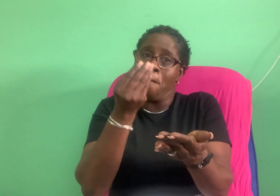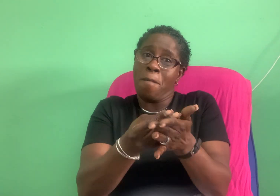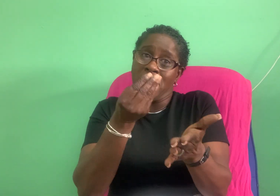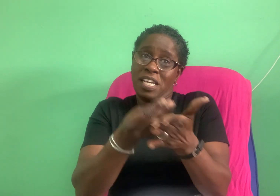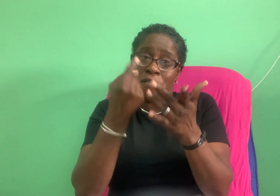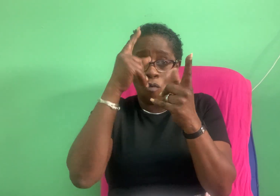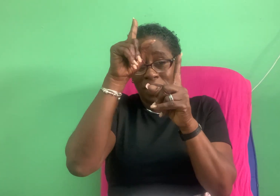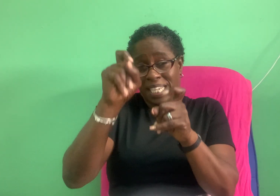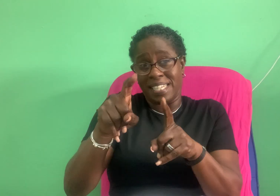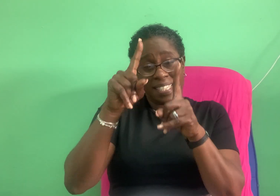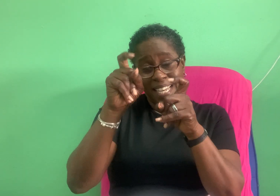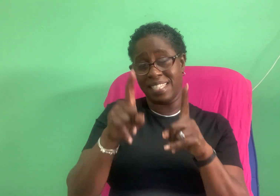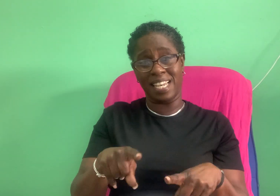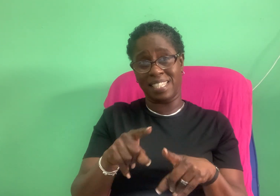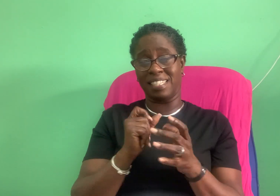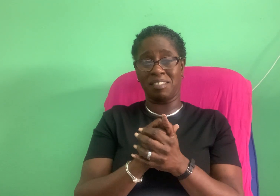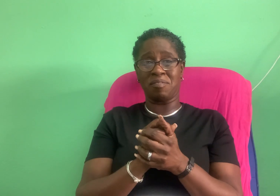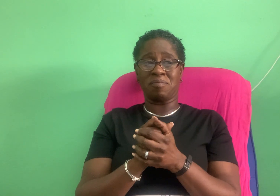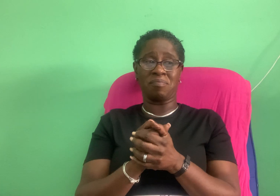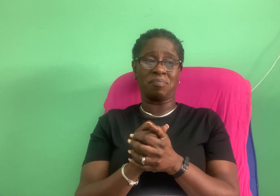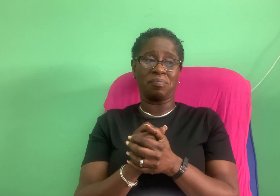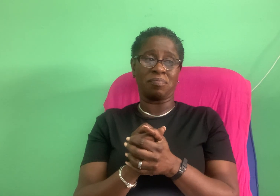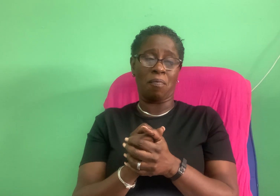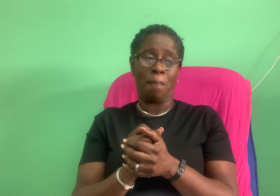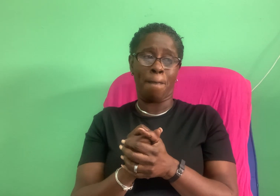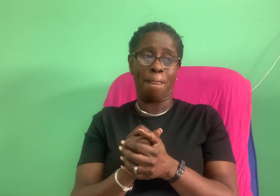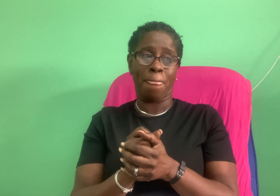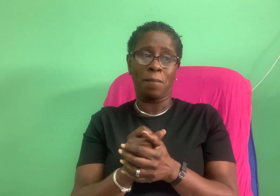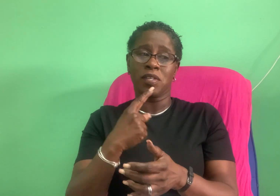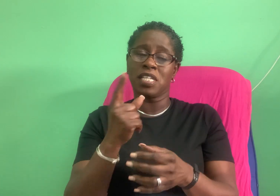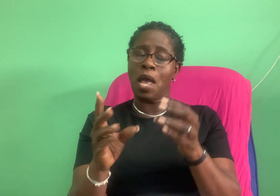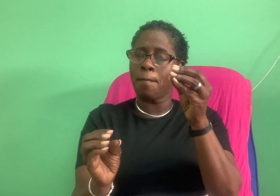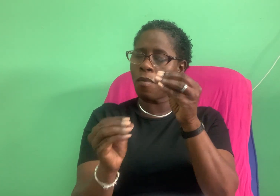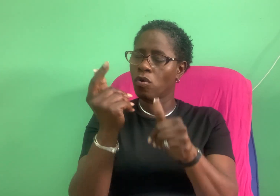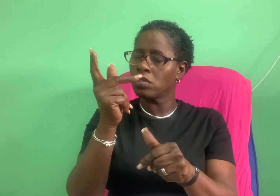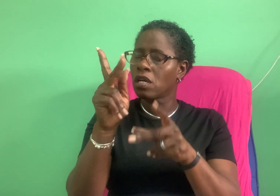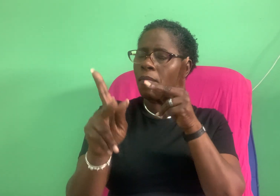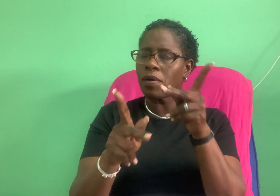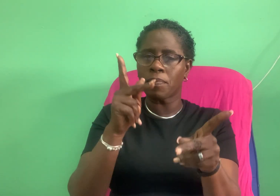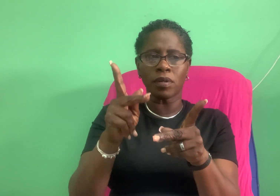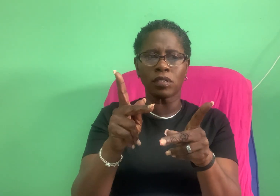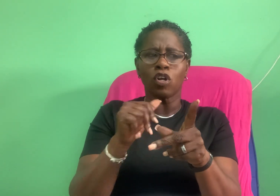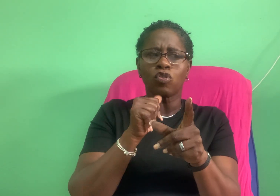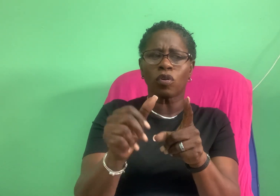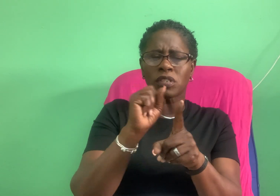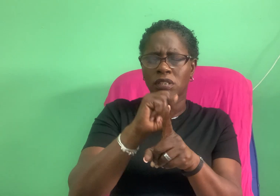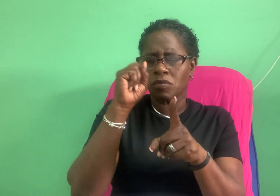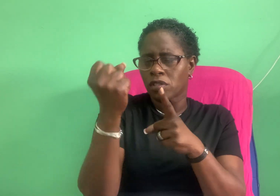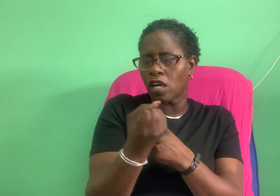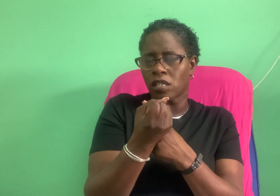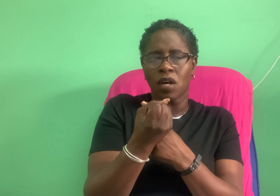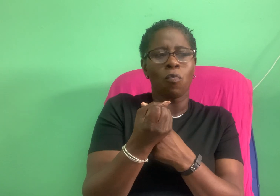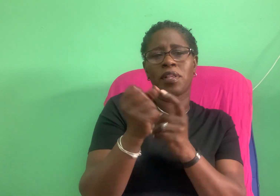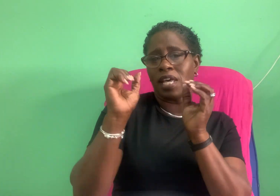walk through this. And so the data is bad for a lot of reasons. One, because most victims were probably not in a situation where they were able